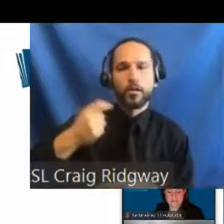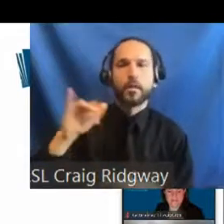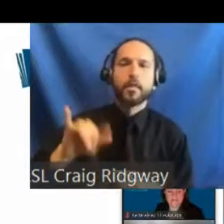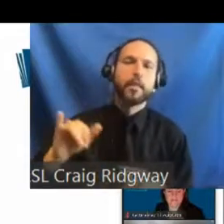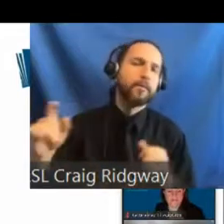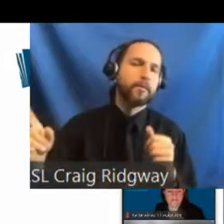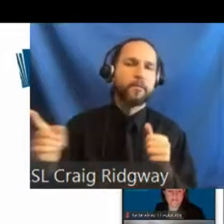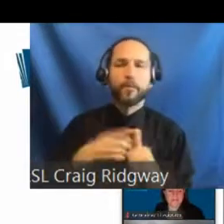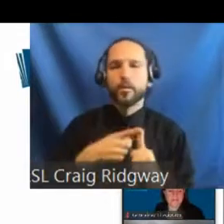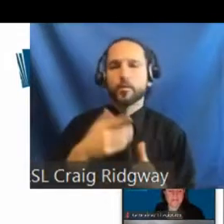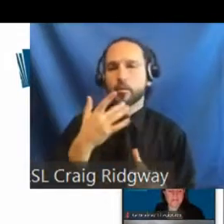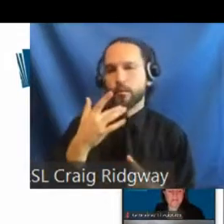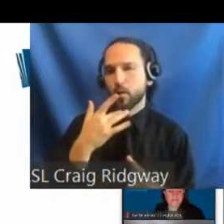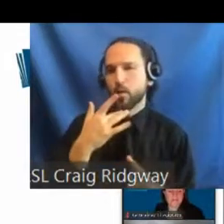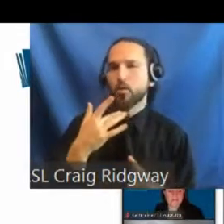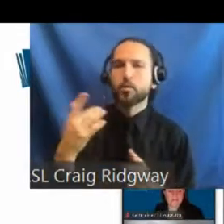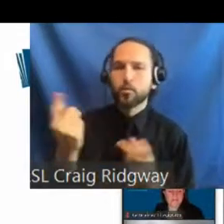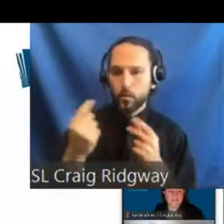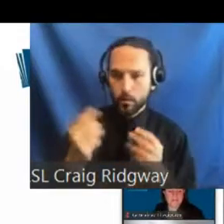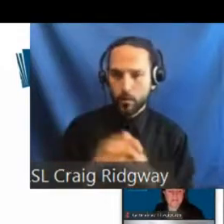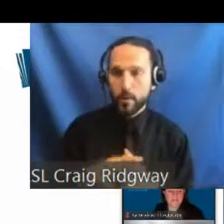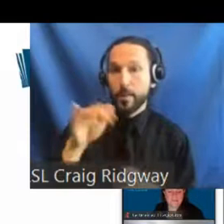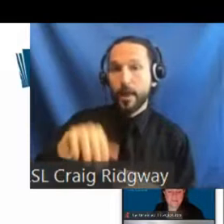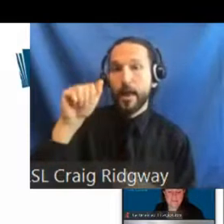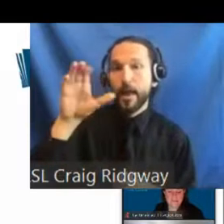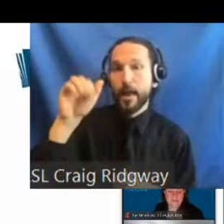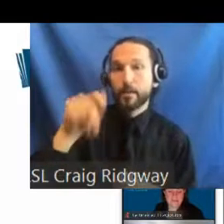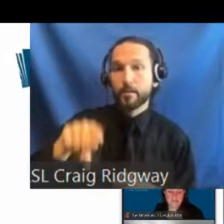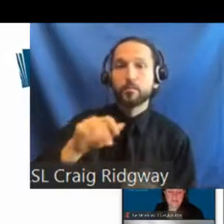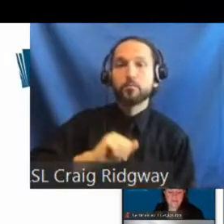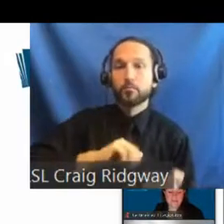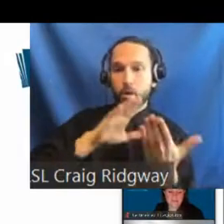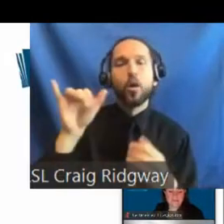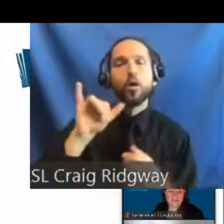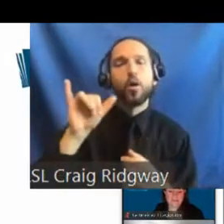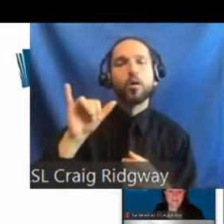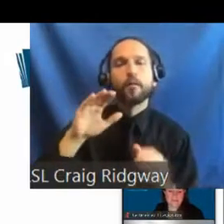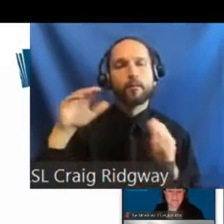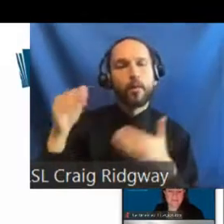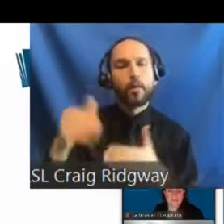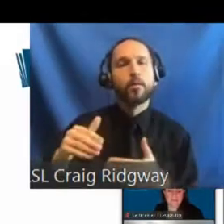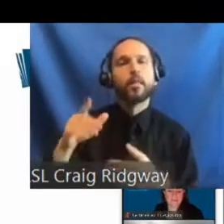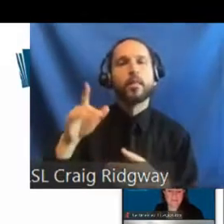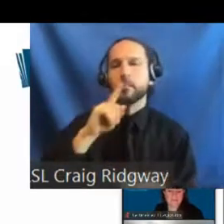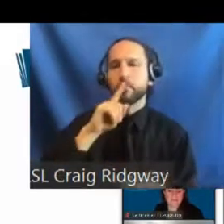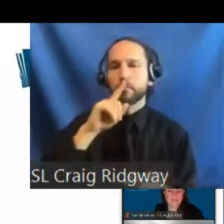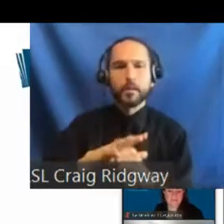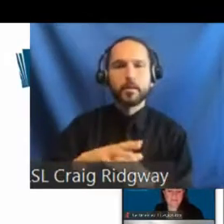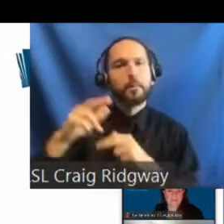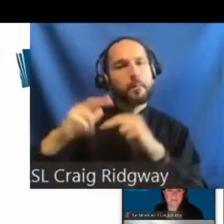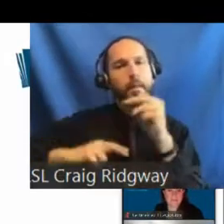preferred outcome. The ACAB employment approach also focuses on a commitment to building